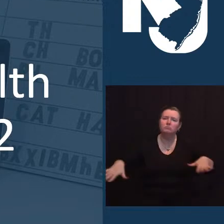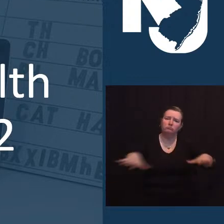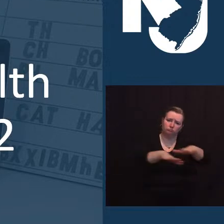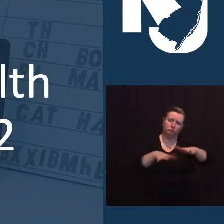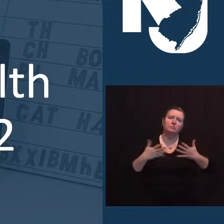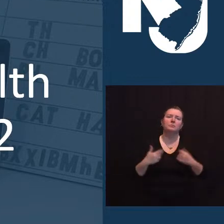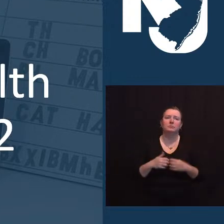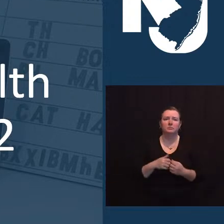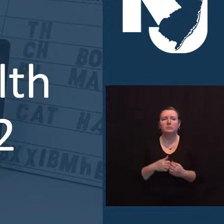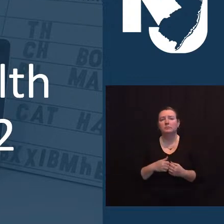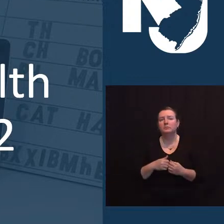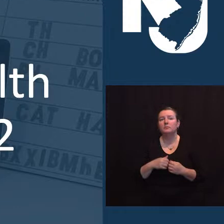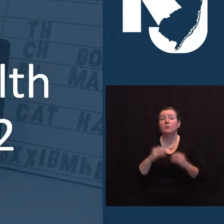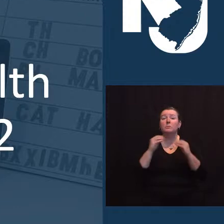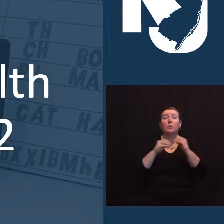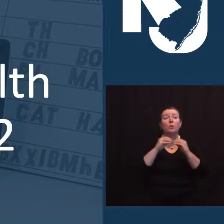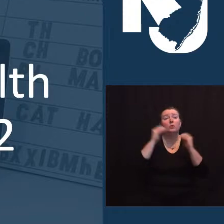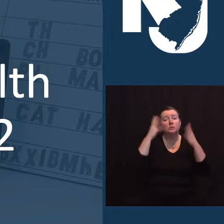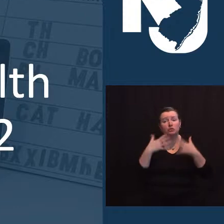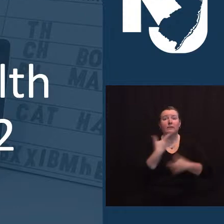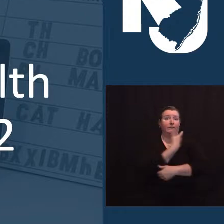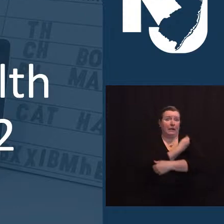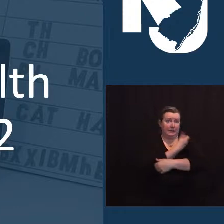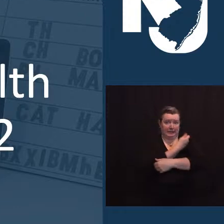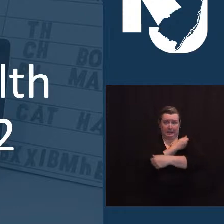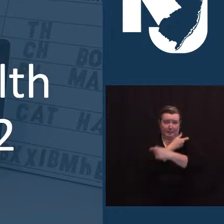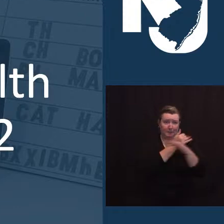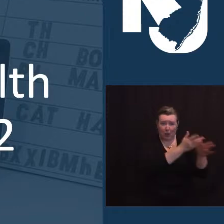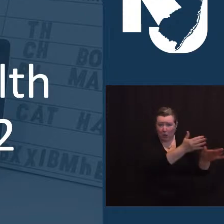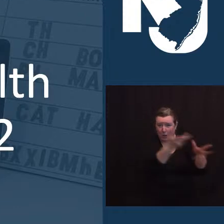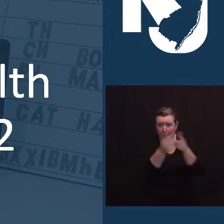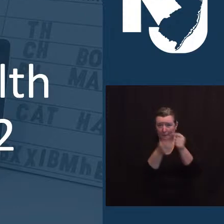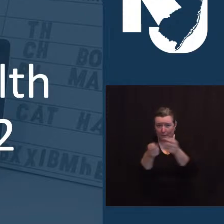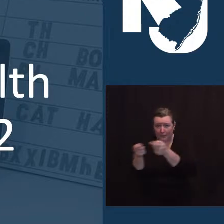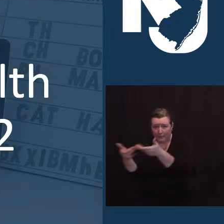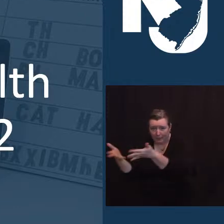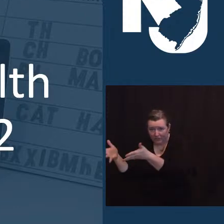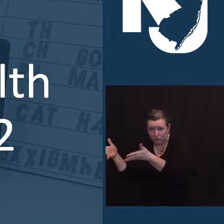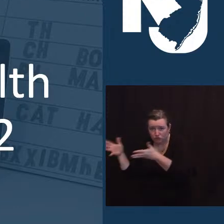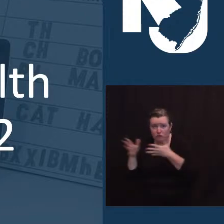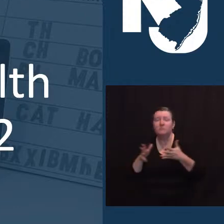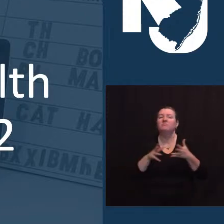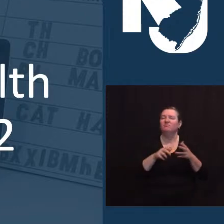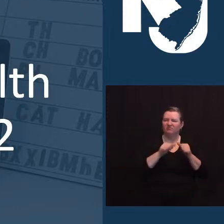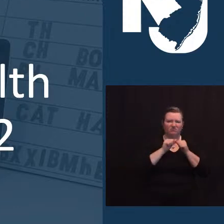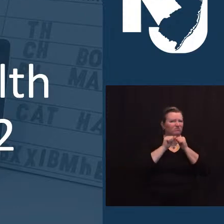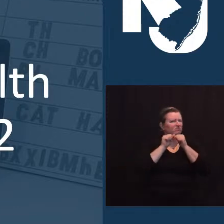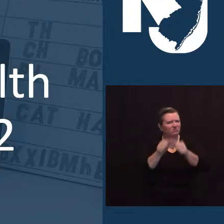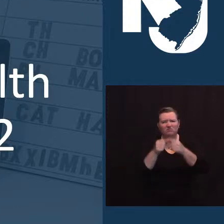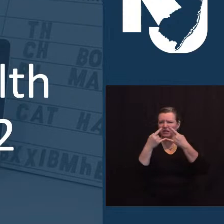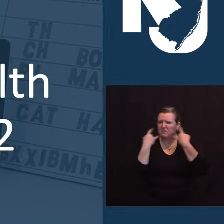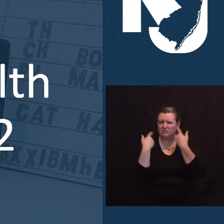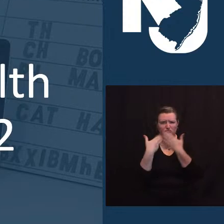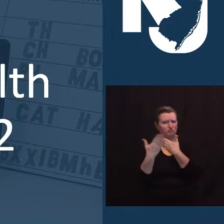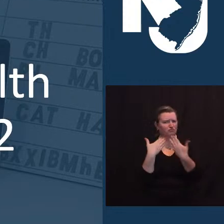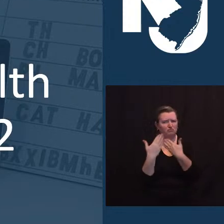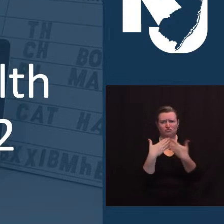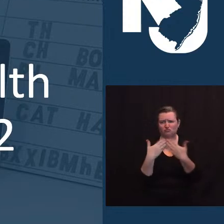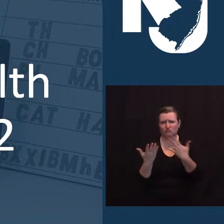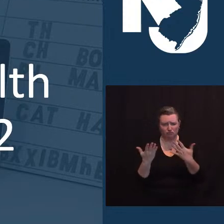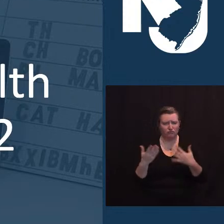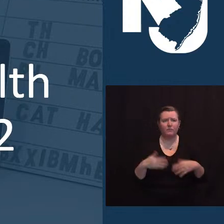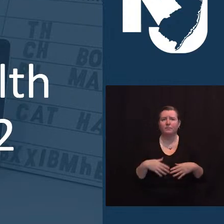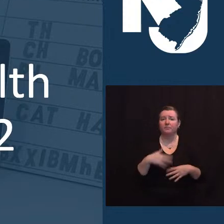their vaccinations, we must ensure that they continue to wear face masks and take other preventative measures, even once their